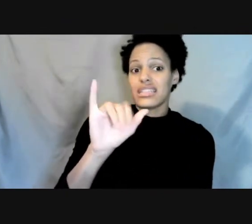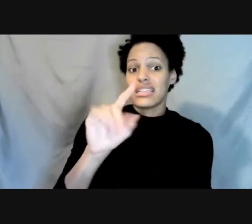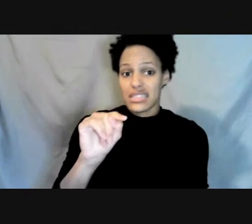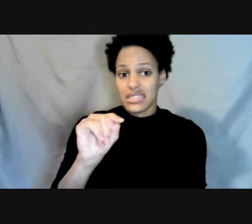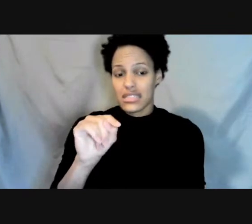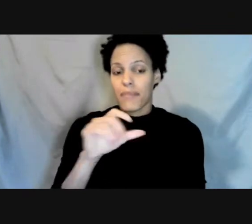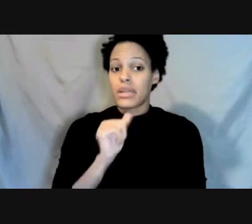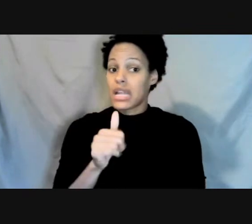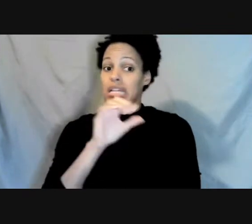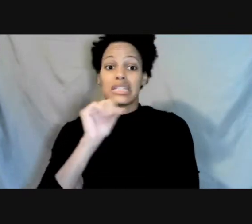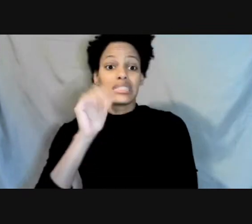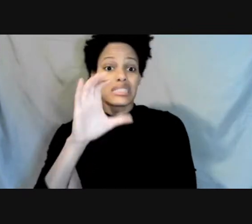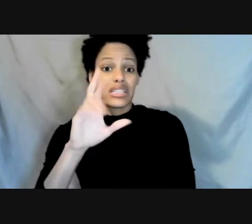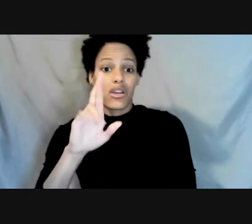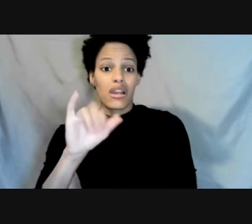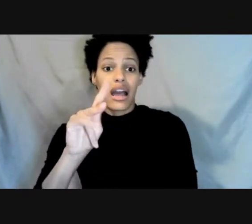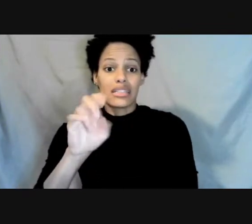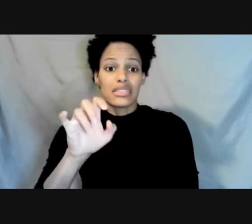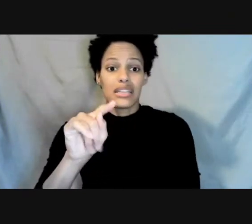Cricket. It's